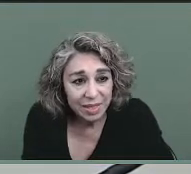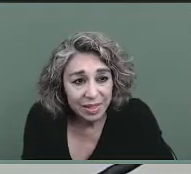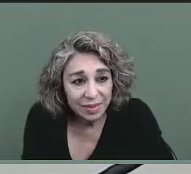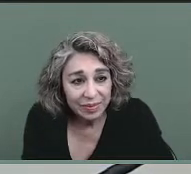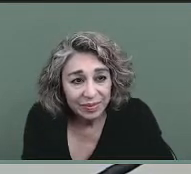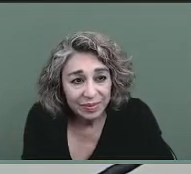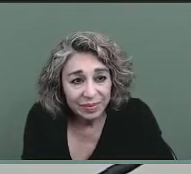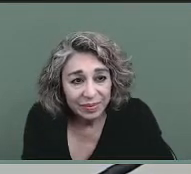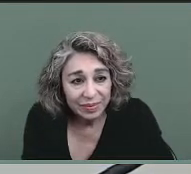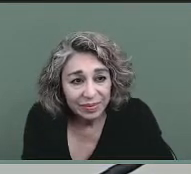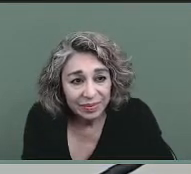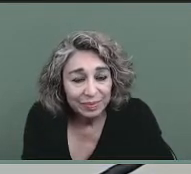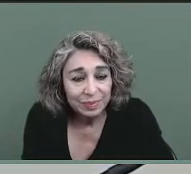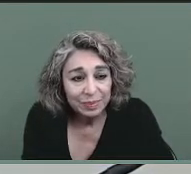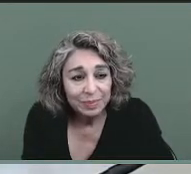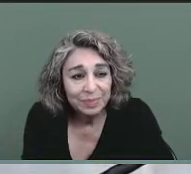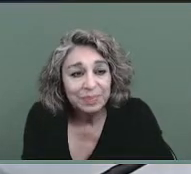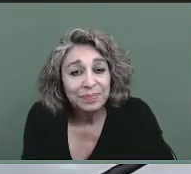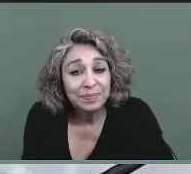percent that